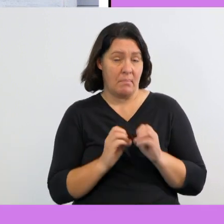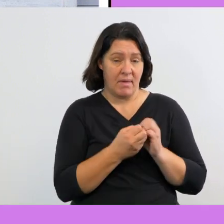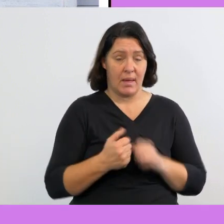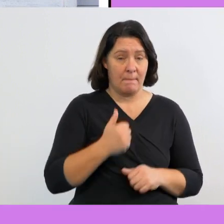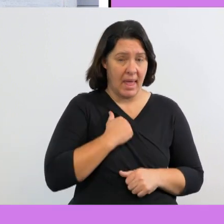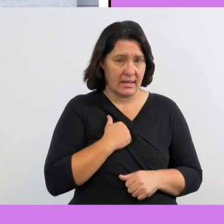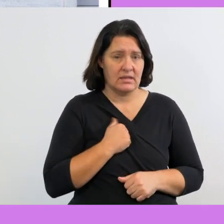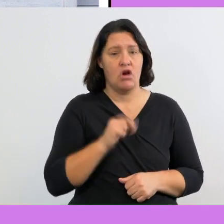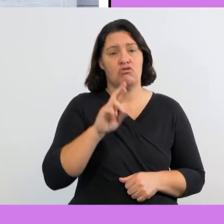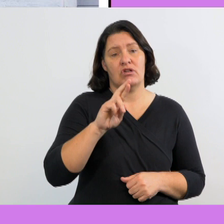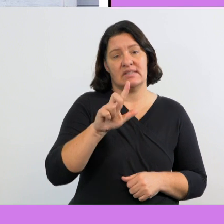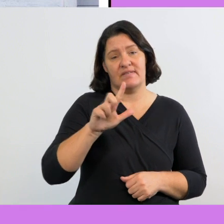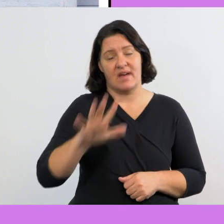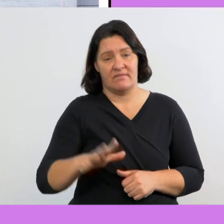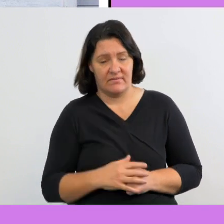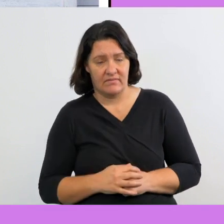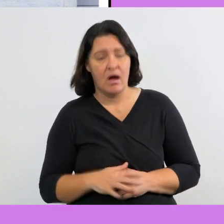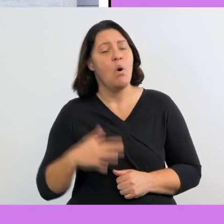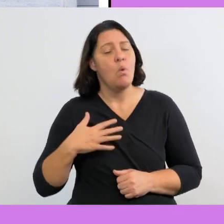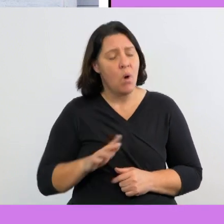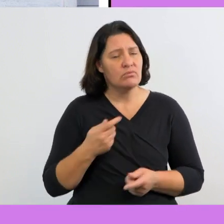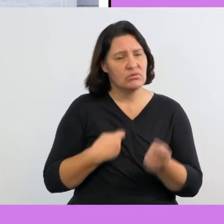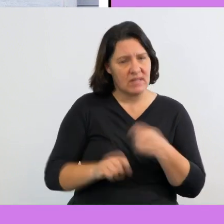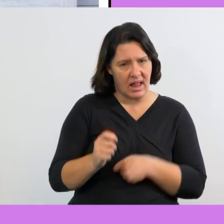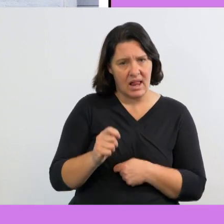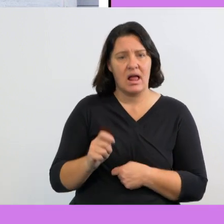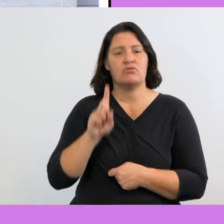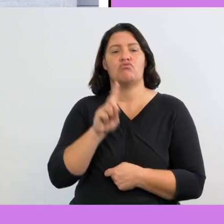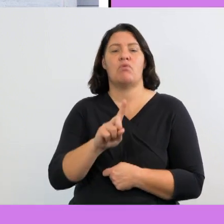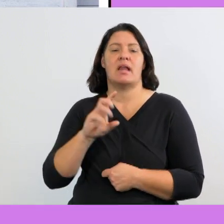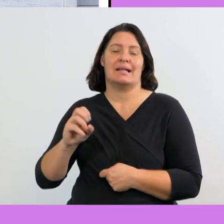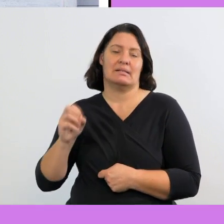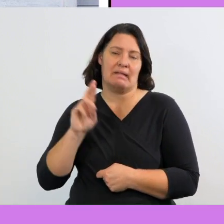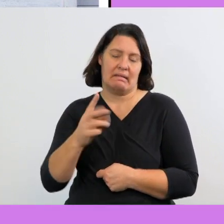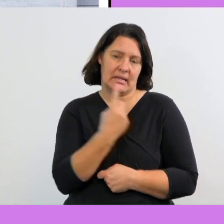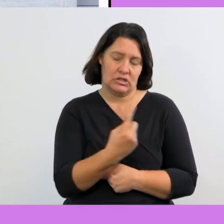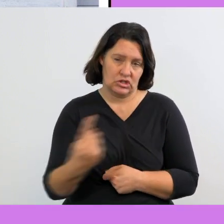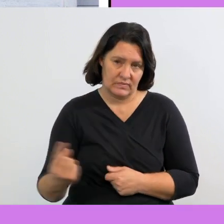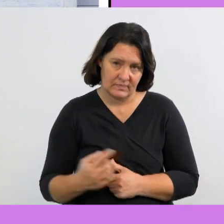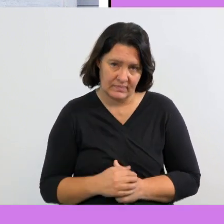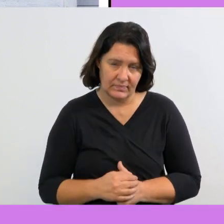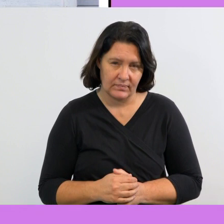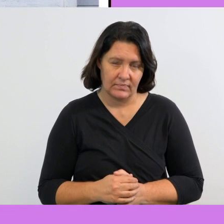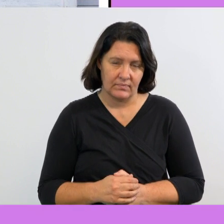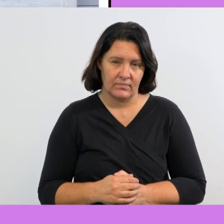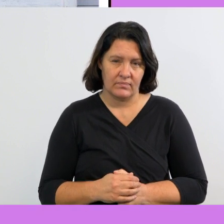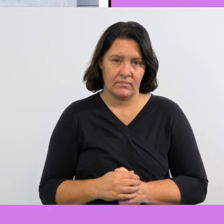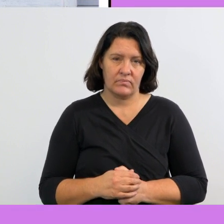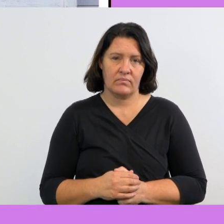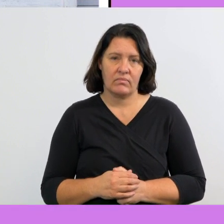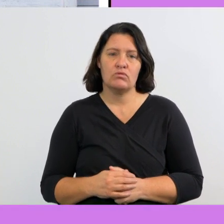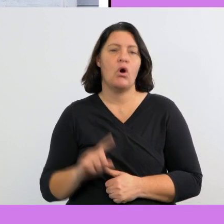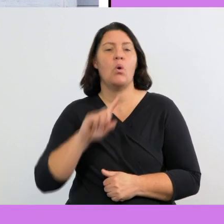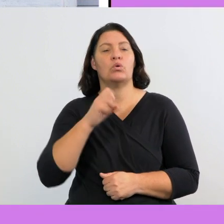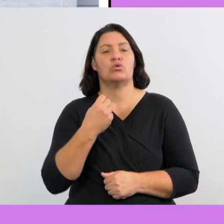of a bag is 75 Rand. Bonola wants to sell her bag at 100 Rand each. Okay, so let's look